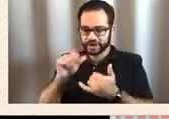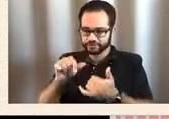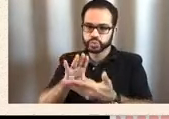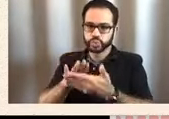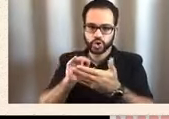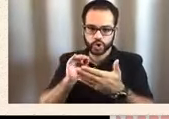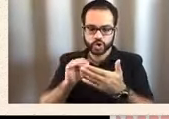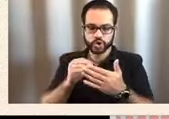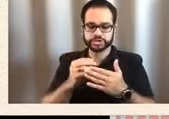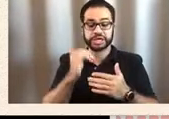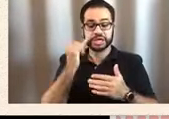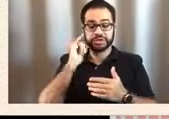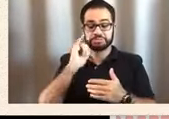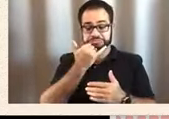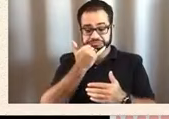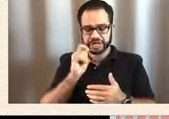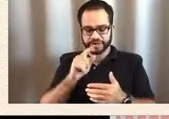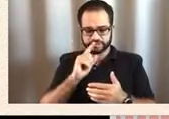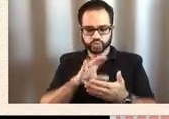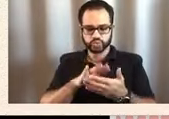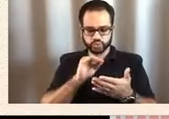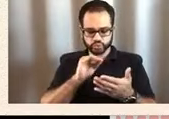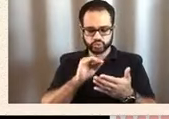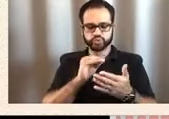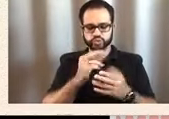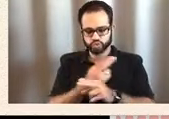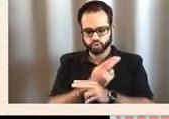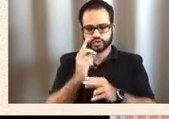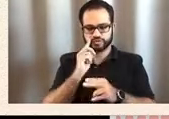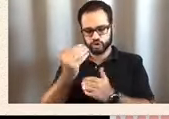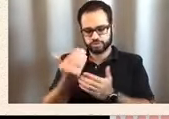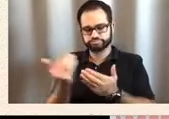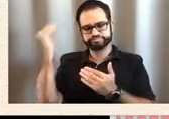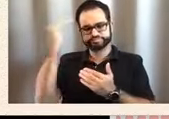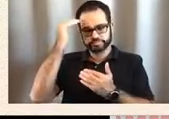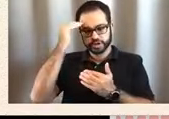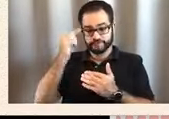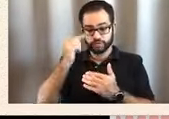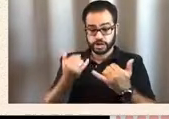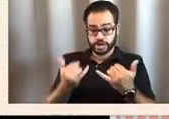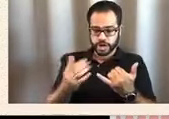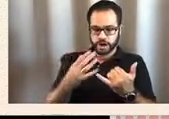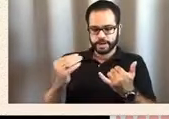as knowledge for not only the present but the future.